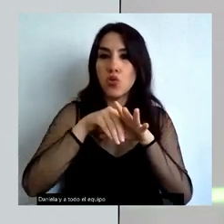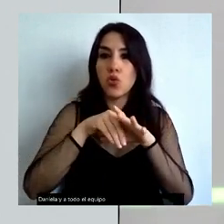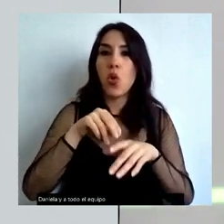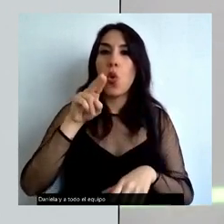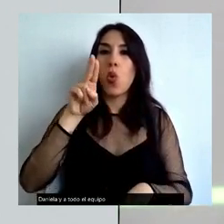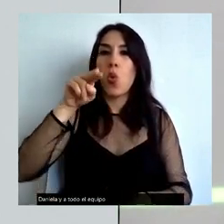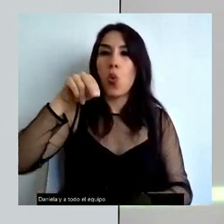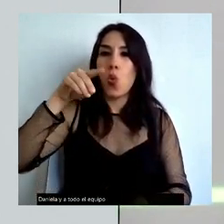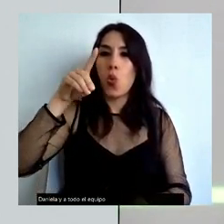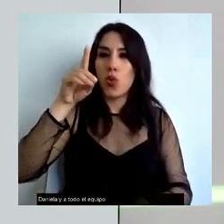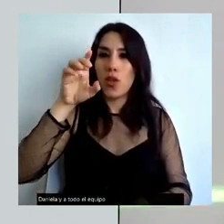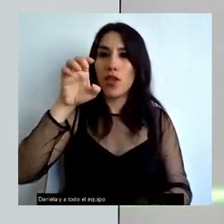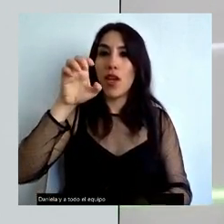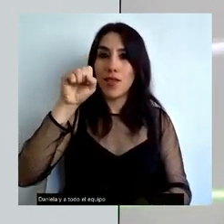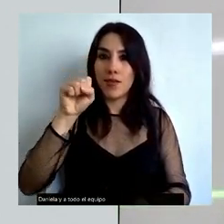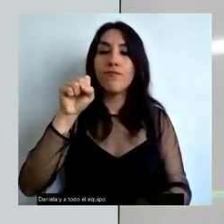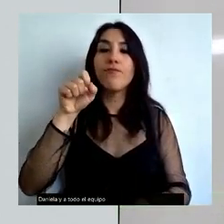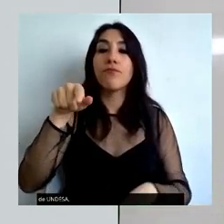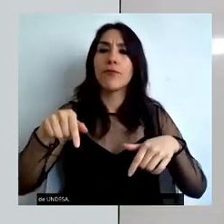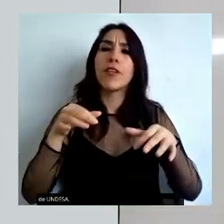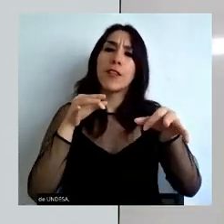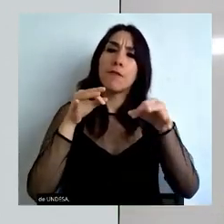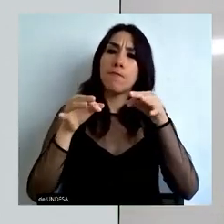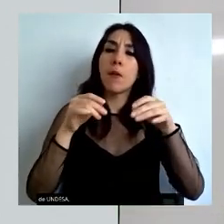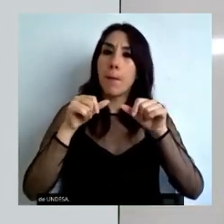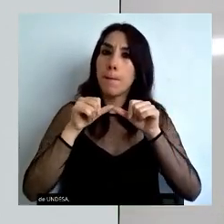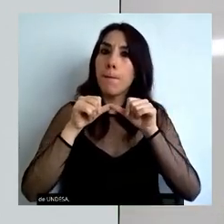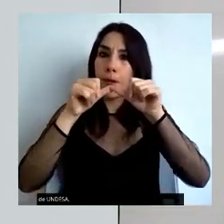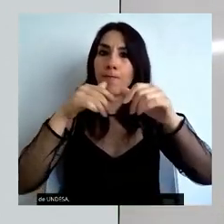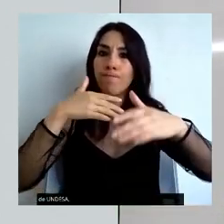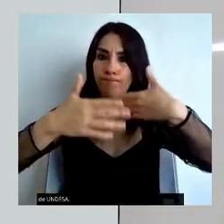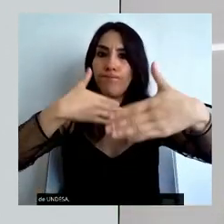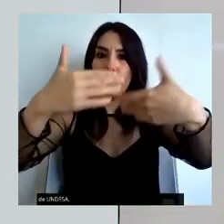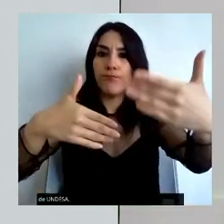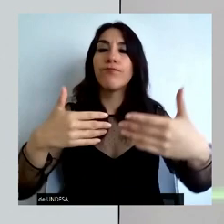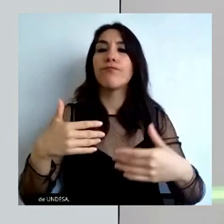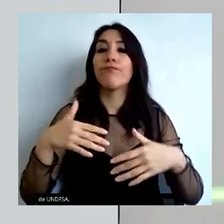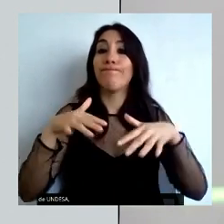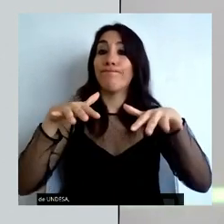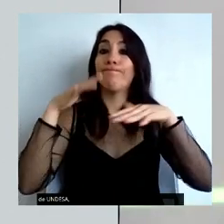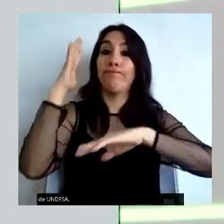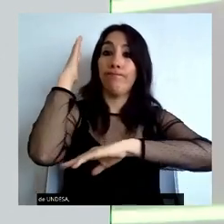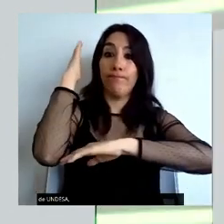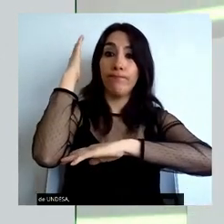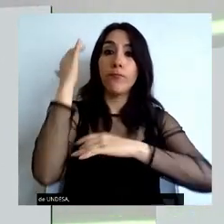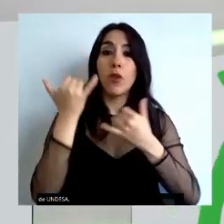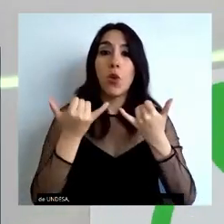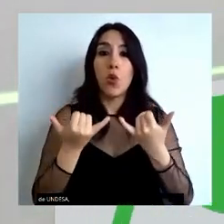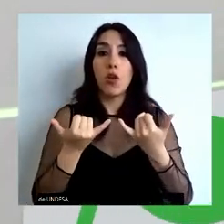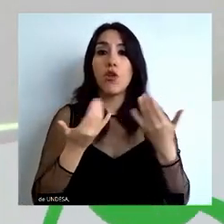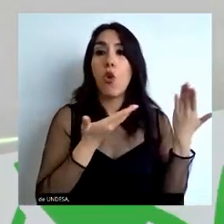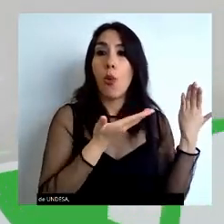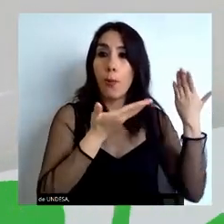today. To continue with our session, we'll introduce our next guest.